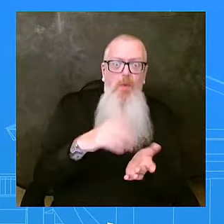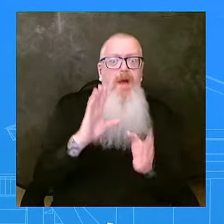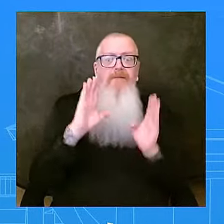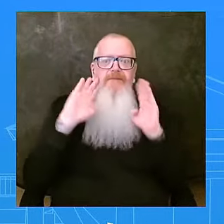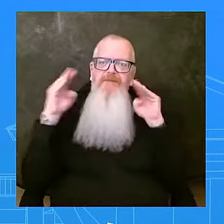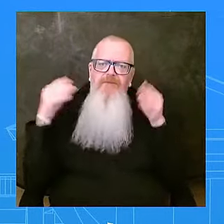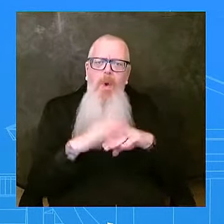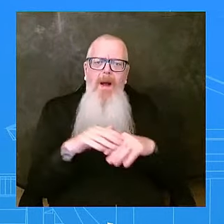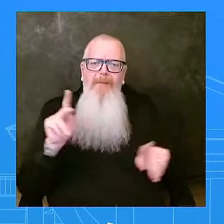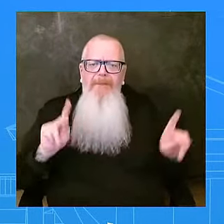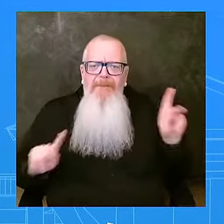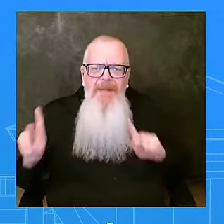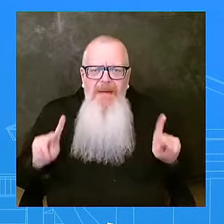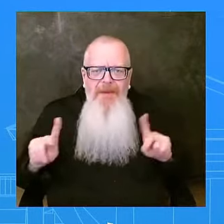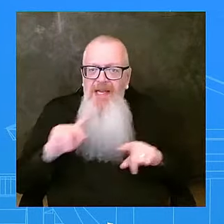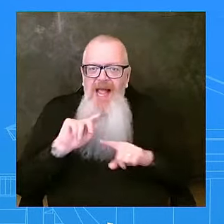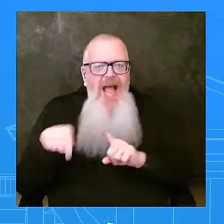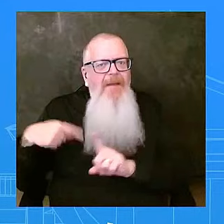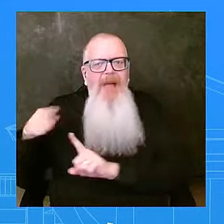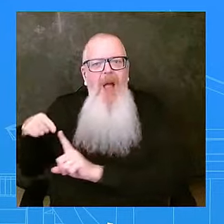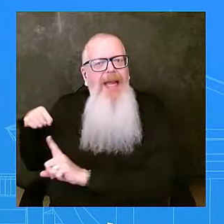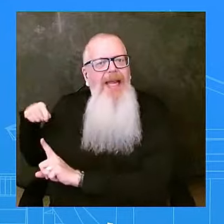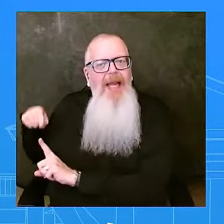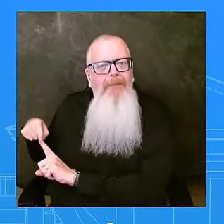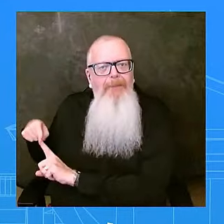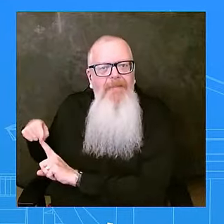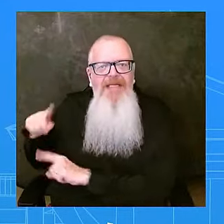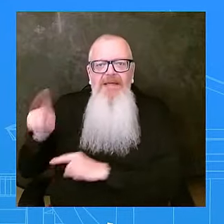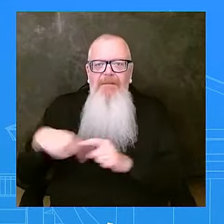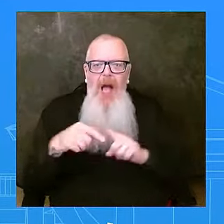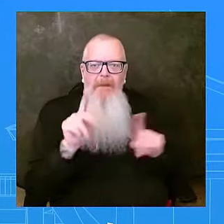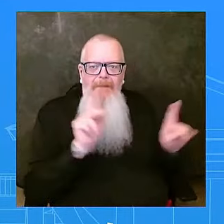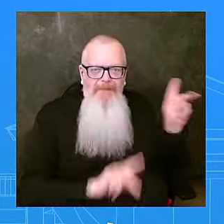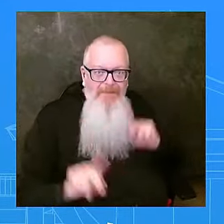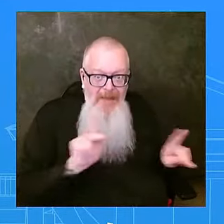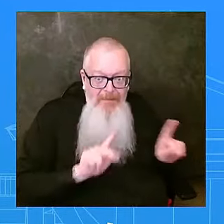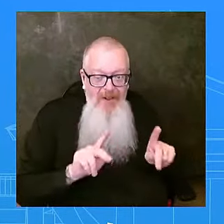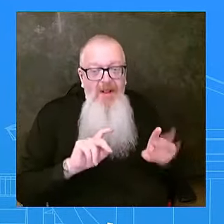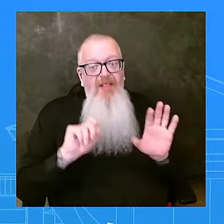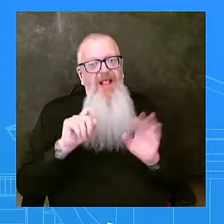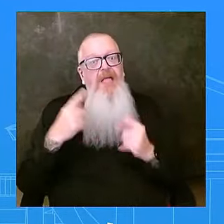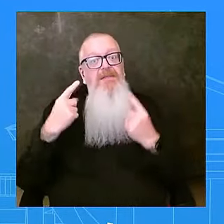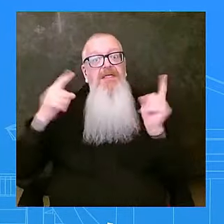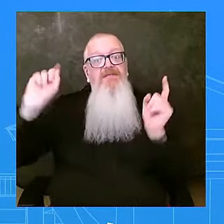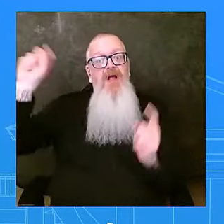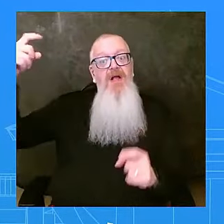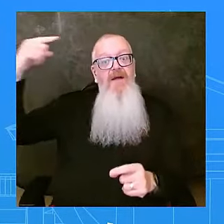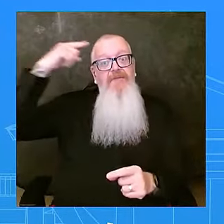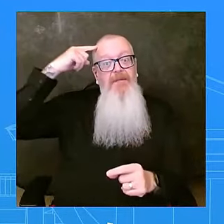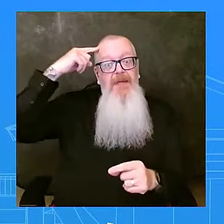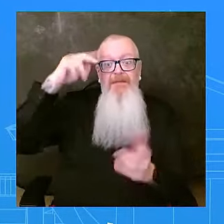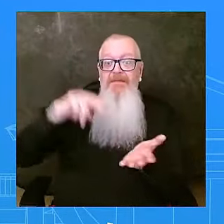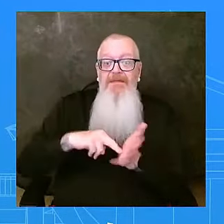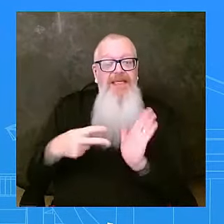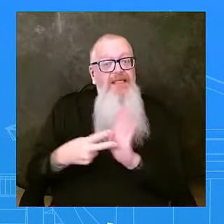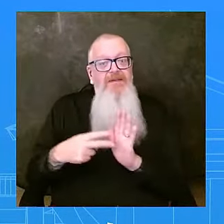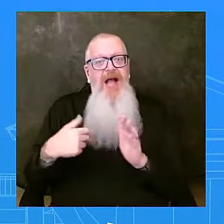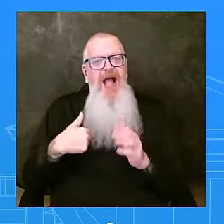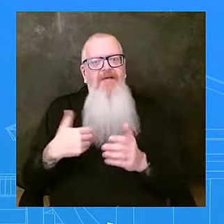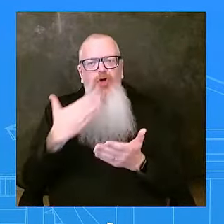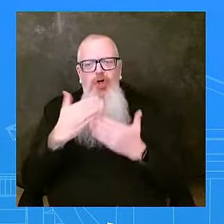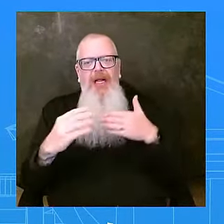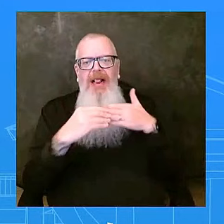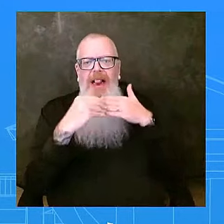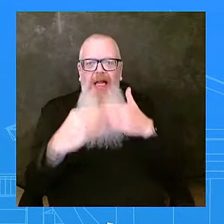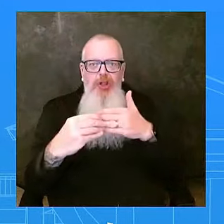have a successful government, he has to have that leadership to make sure it's a successful government, right? It doesn't matter for him